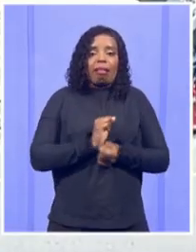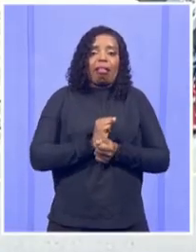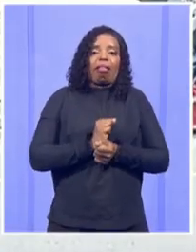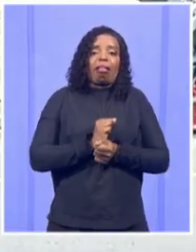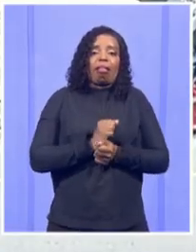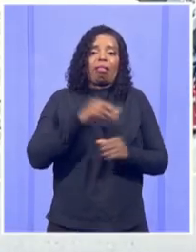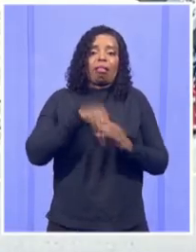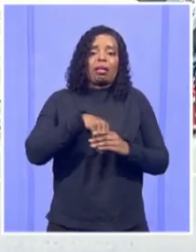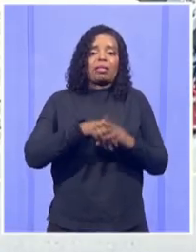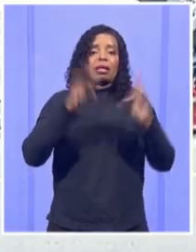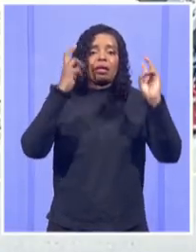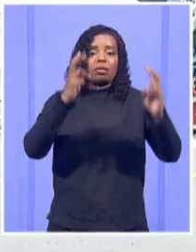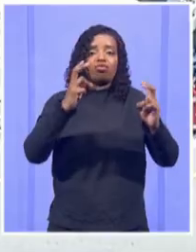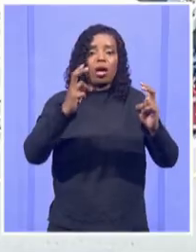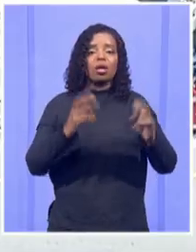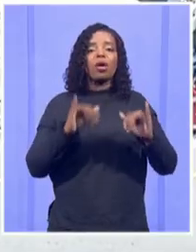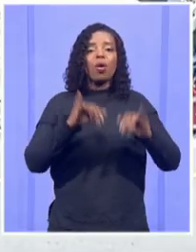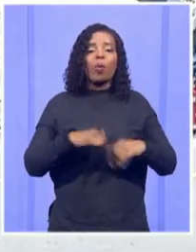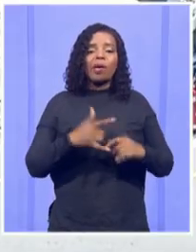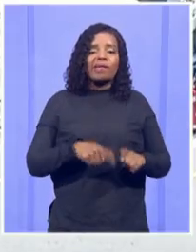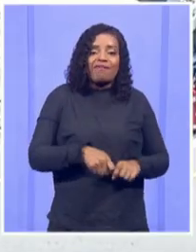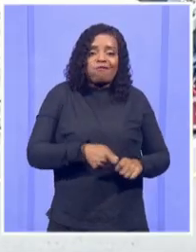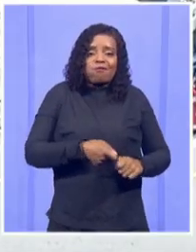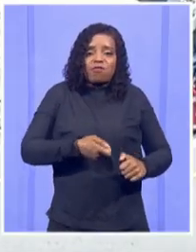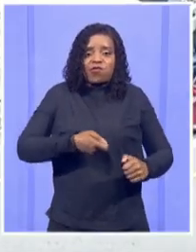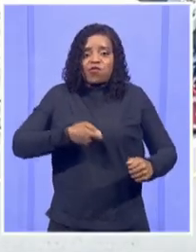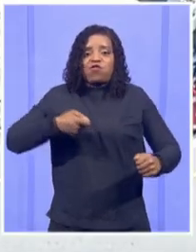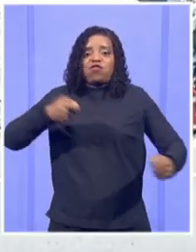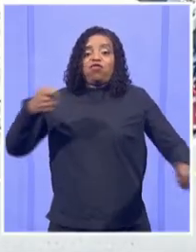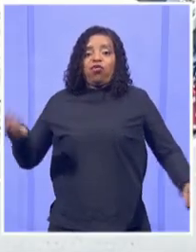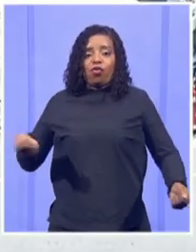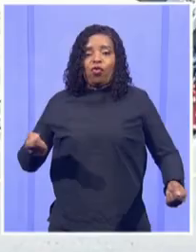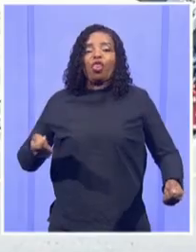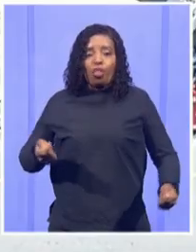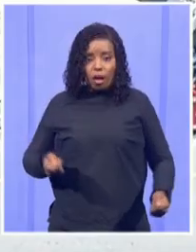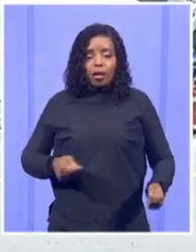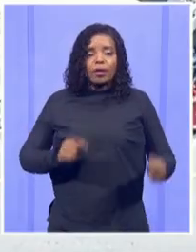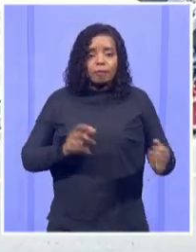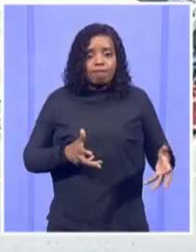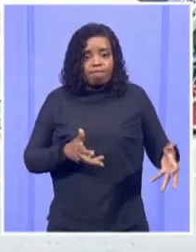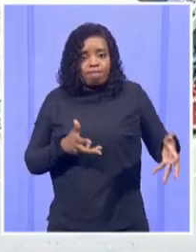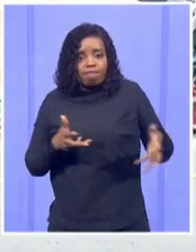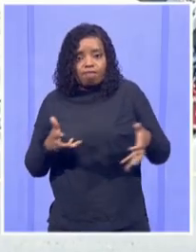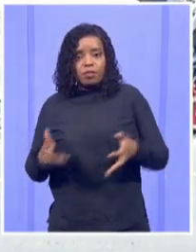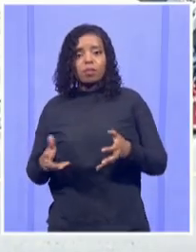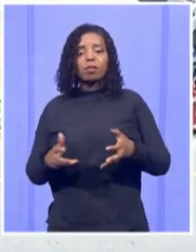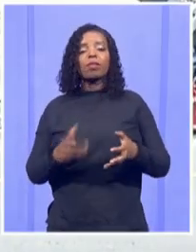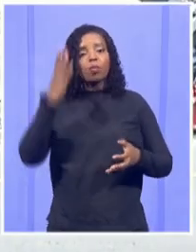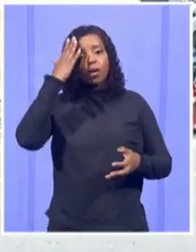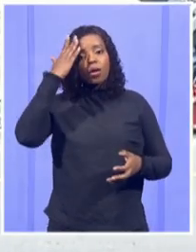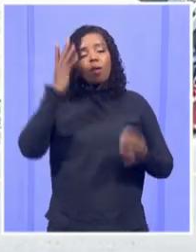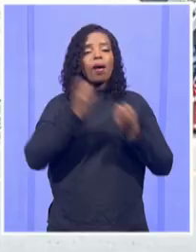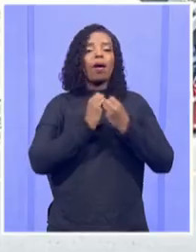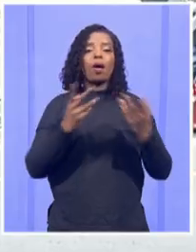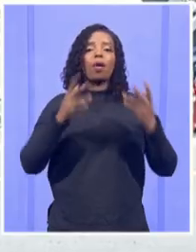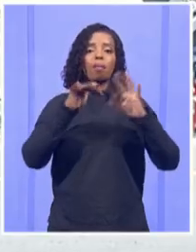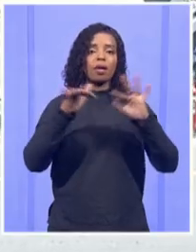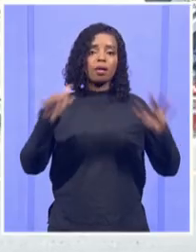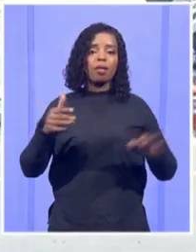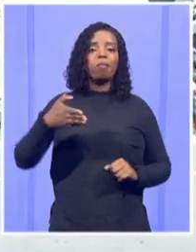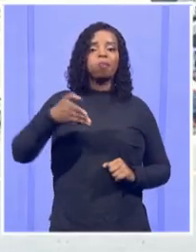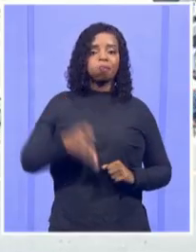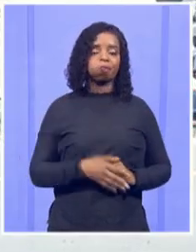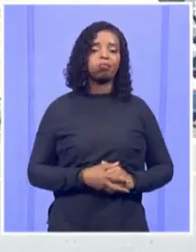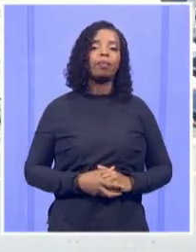still waiting for the jaws of life so that after the bus is cut open, you can confirm exactly how many people are there. But just on the